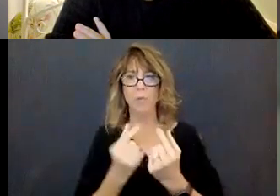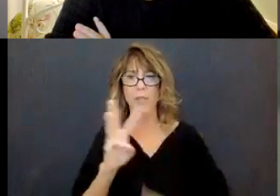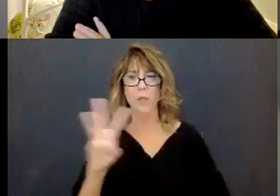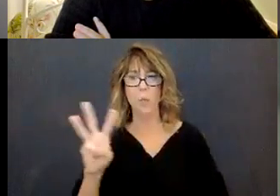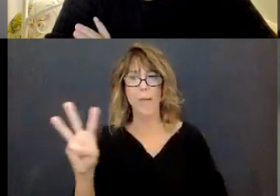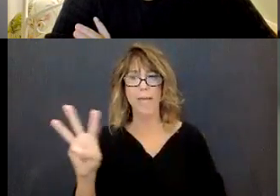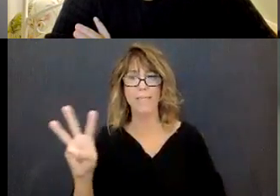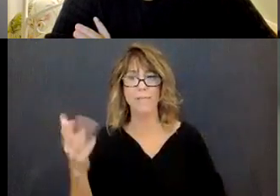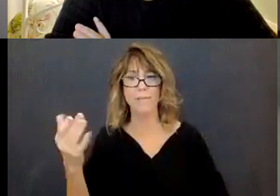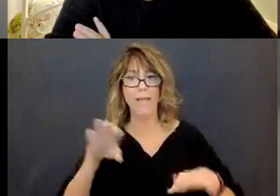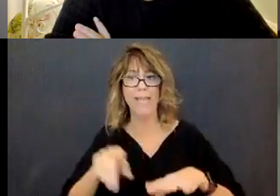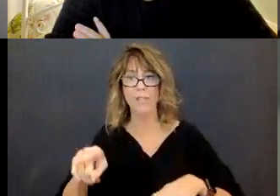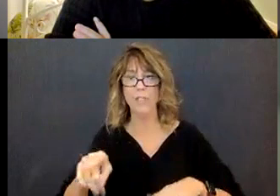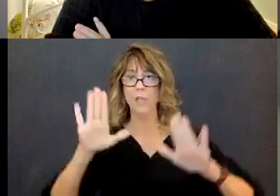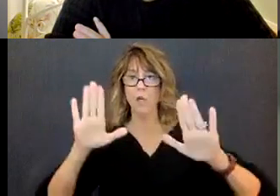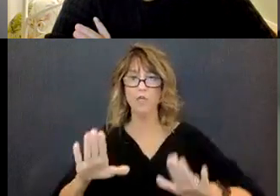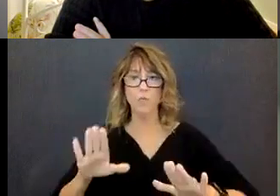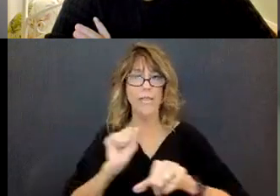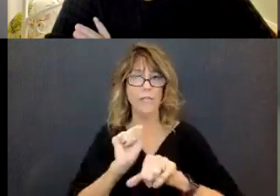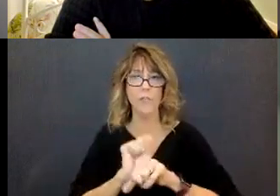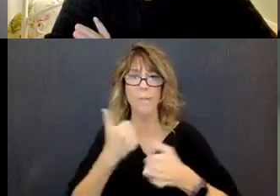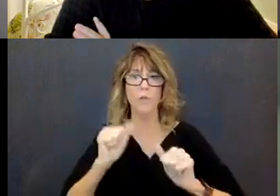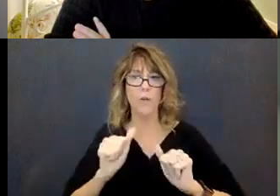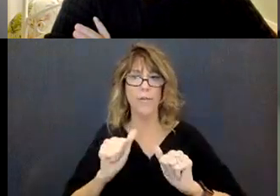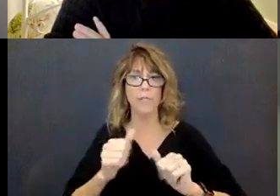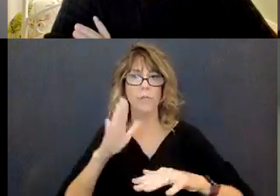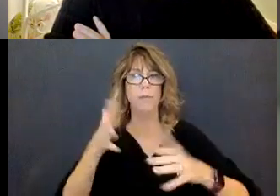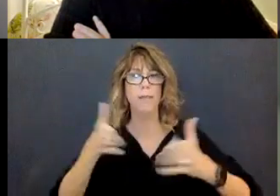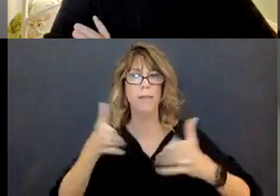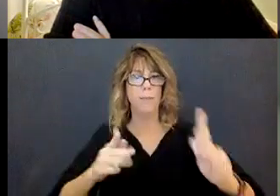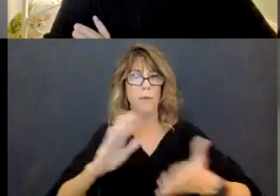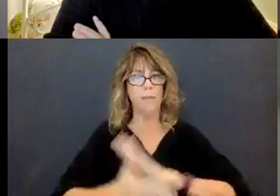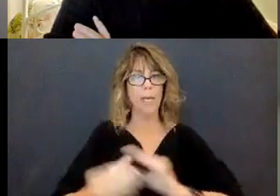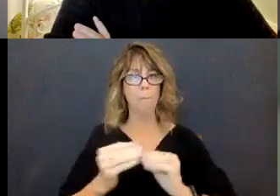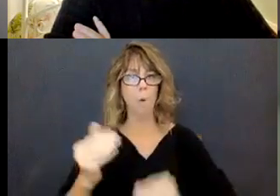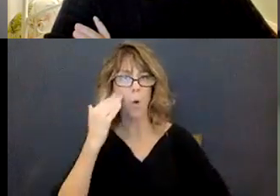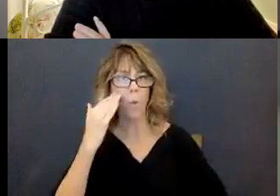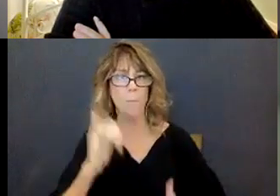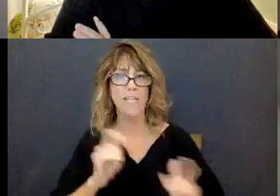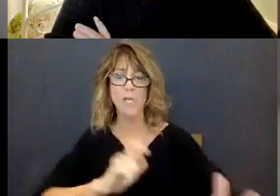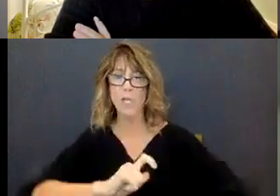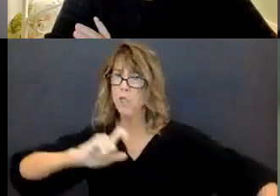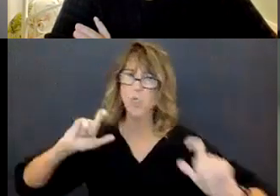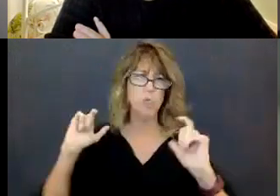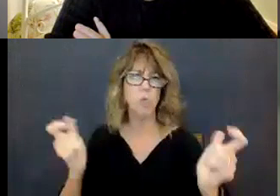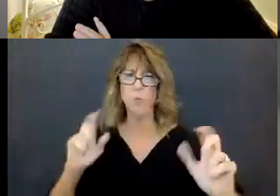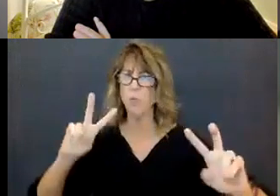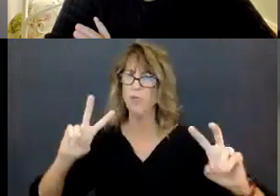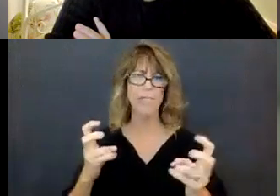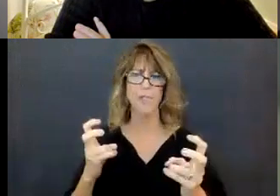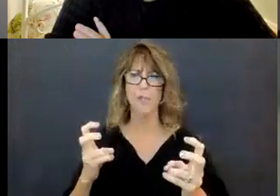trying to raise awareness, but that's definitely a huge issue that needs to be